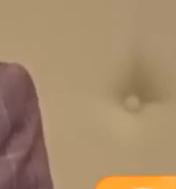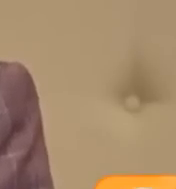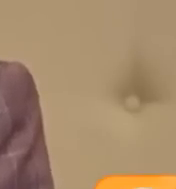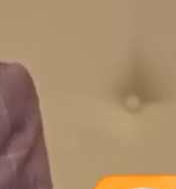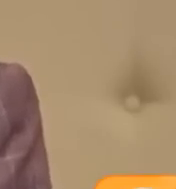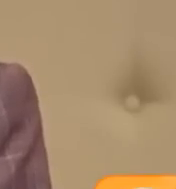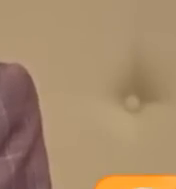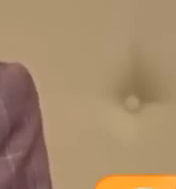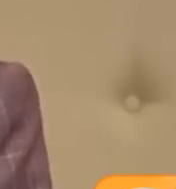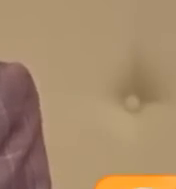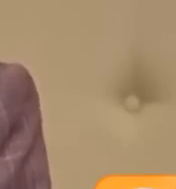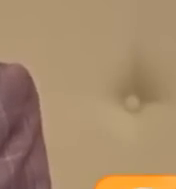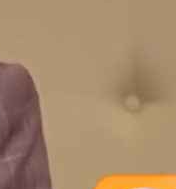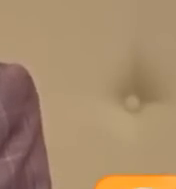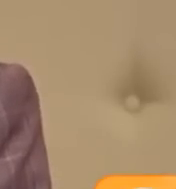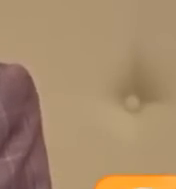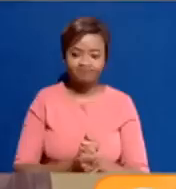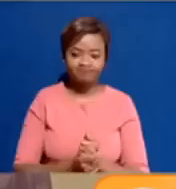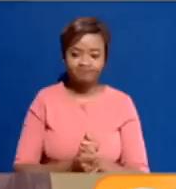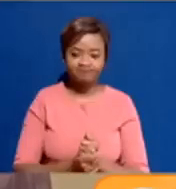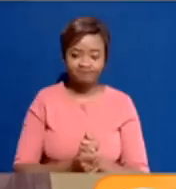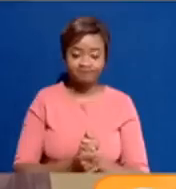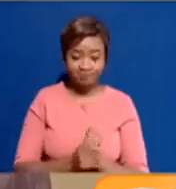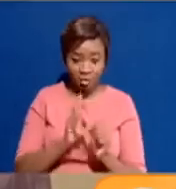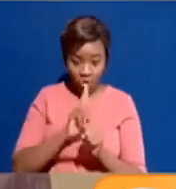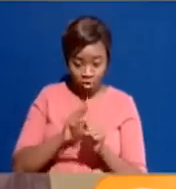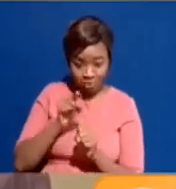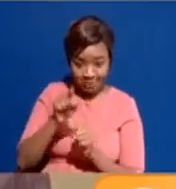controlled because we know that, the consequences of